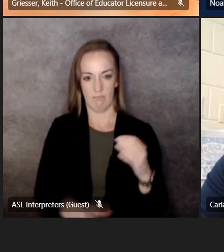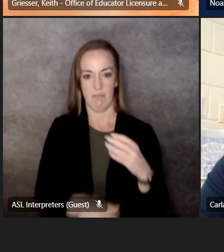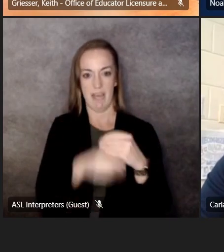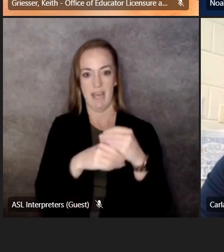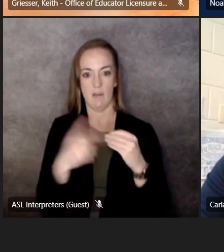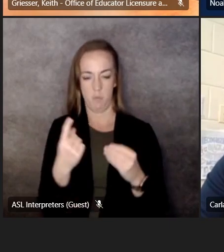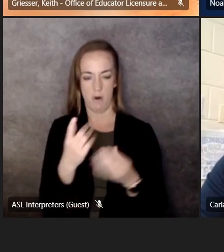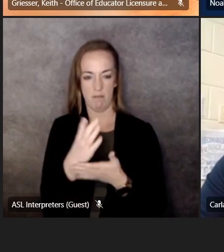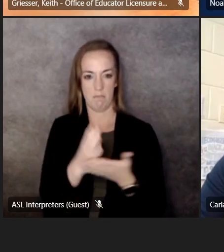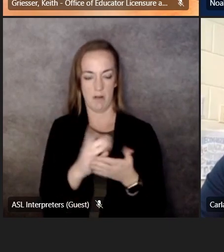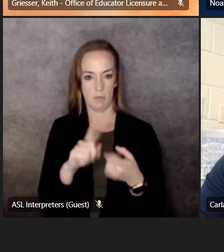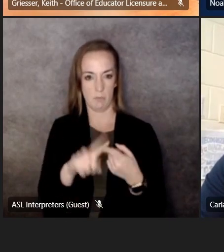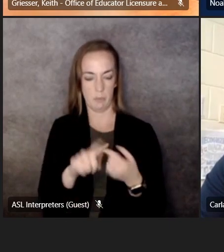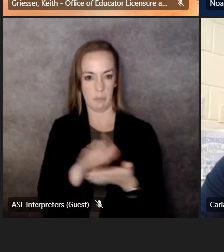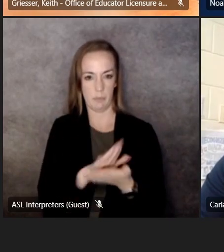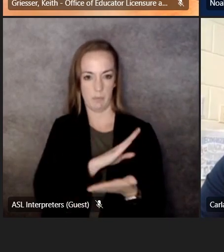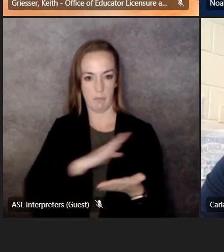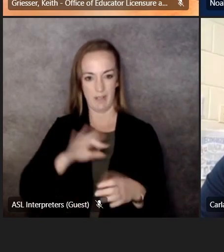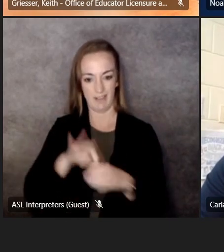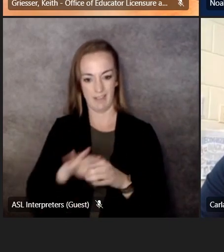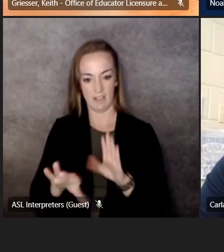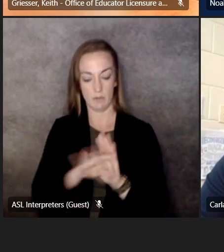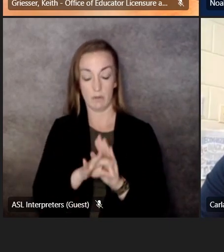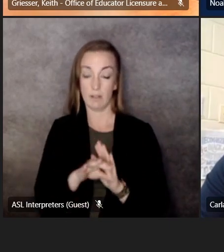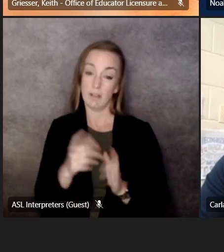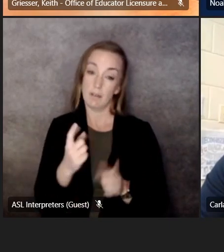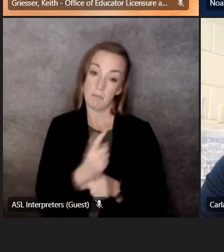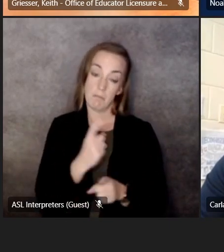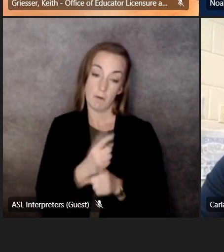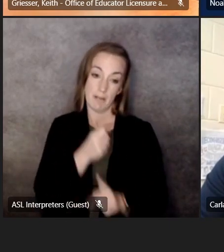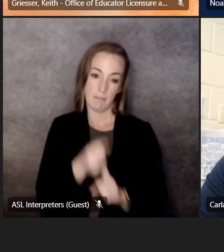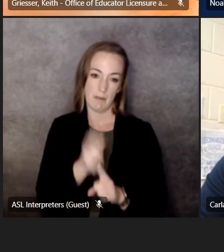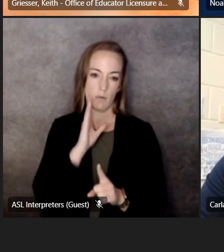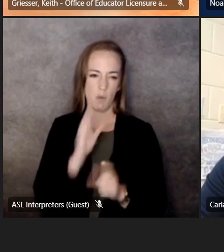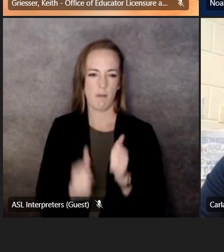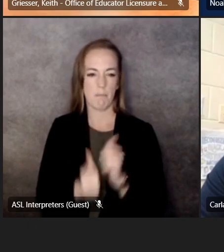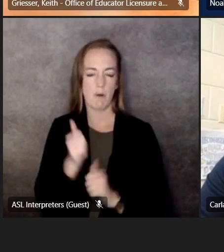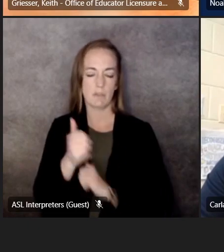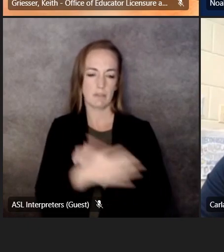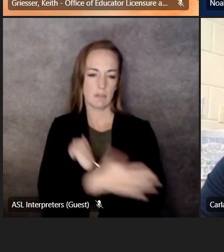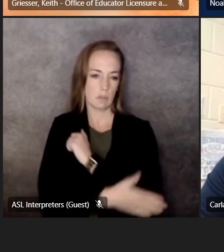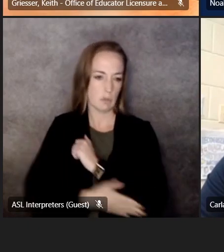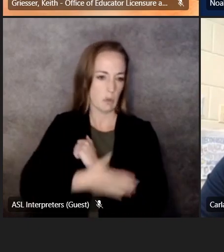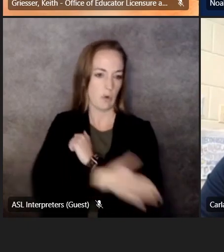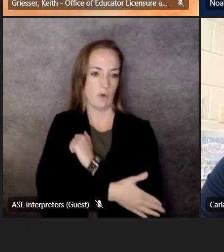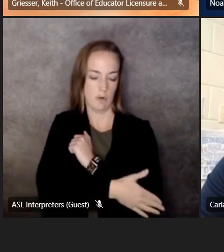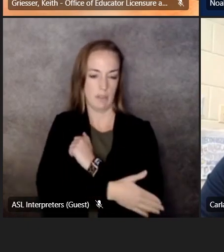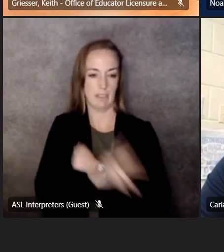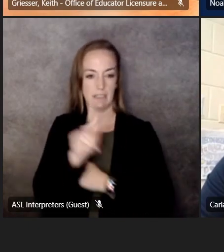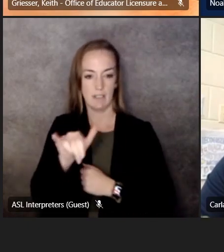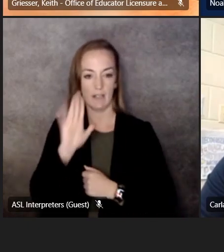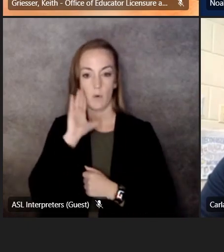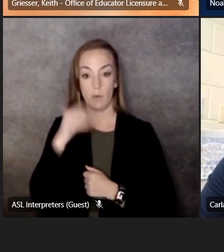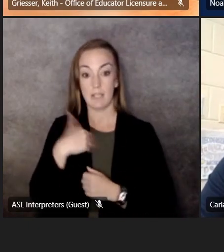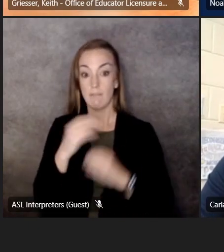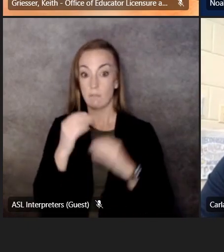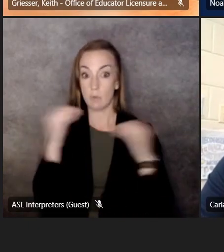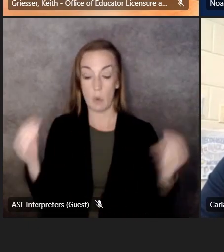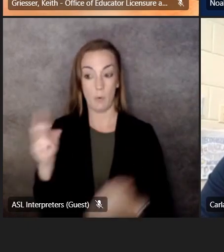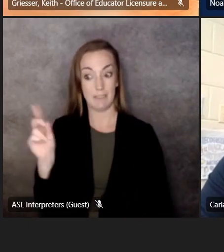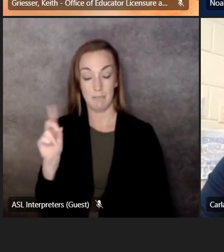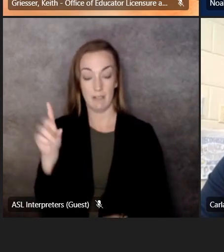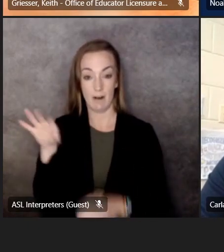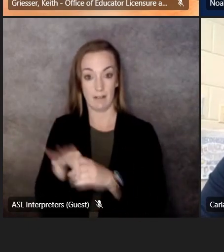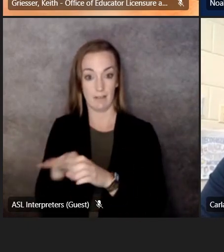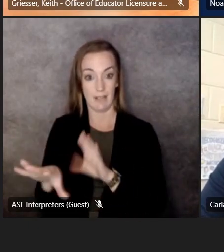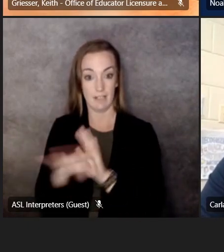The practical impact of it probably will be in most of rural Kentucky, you won't have any Democrats elected, and in probably Lexington